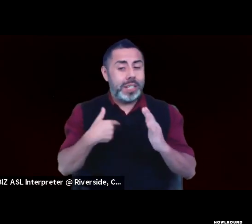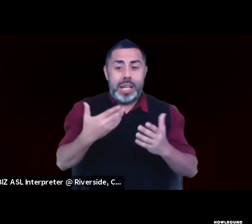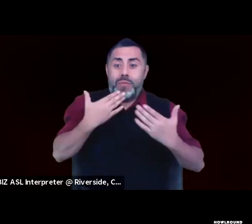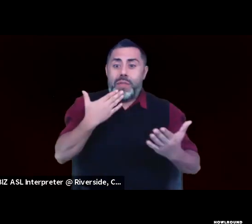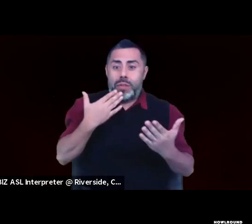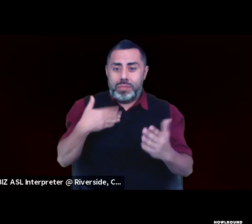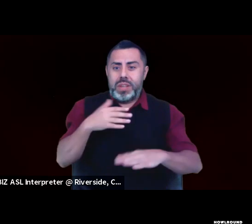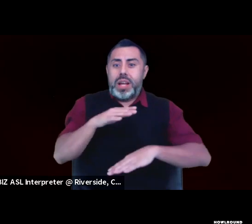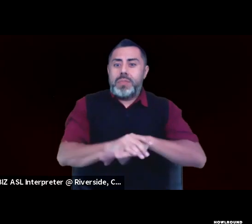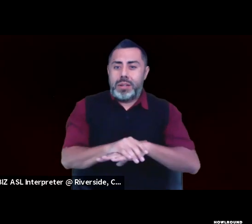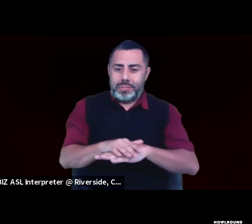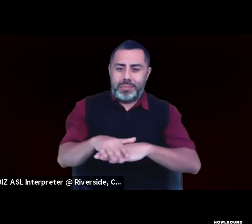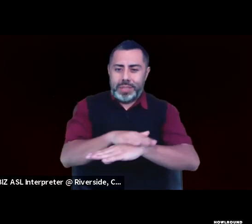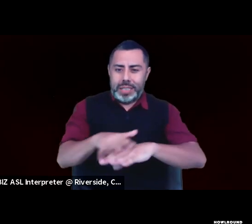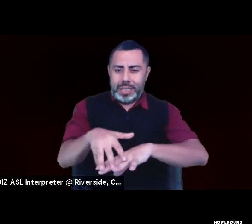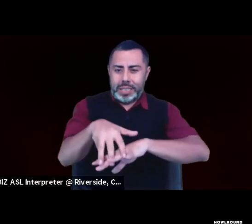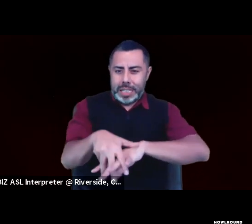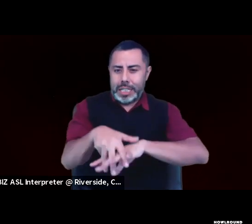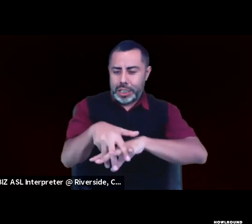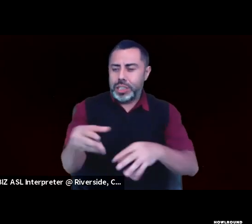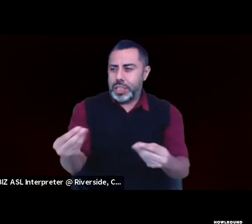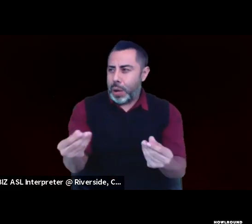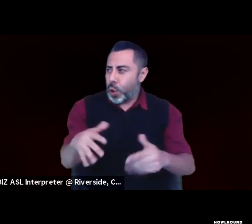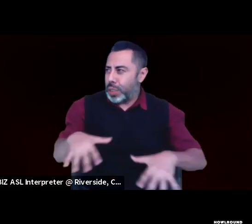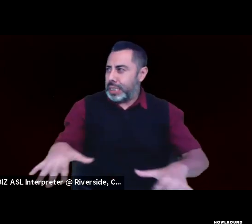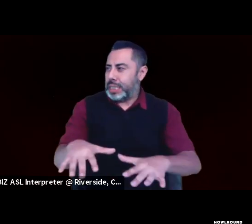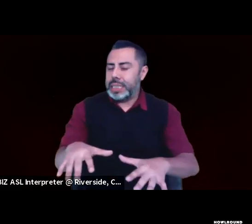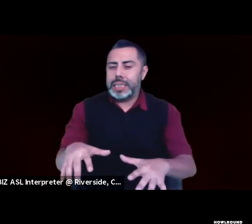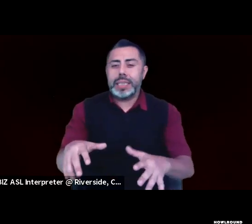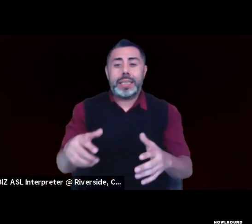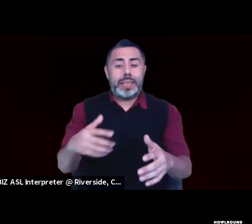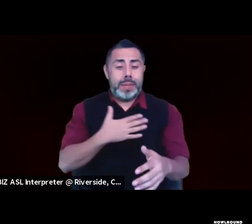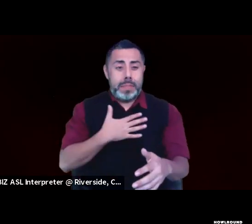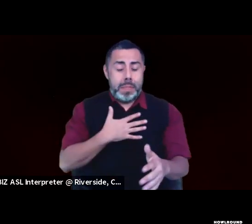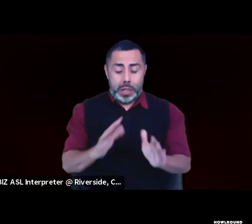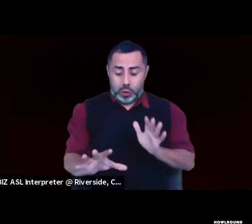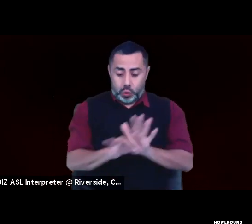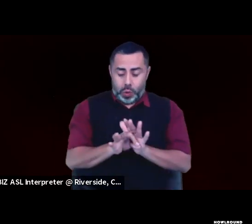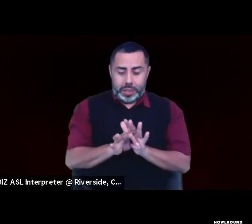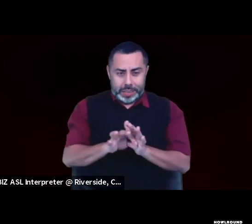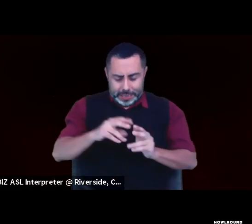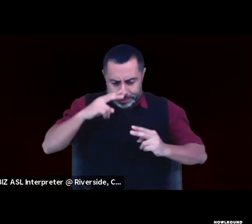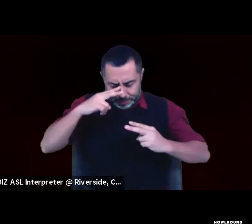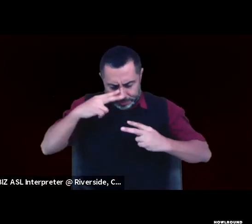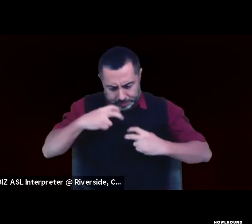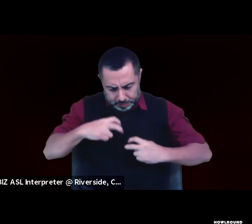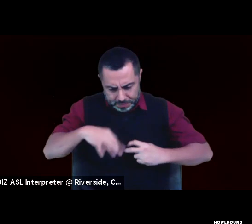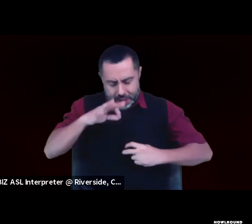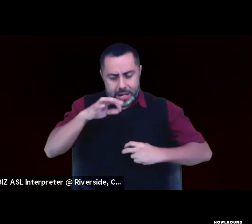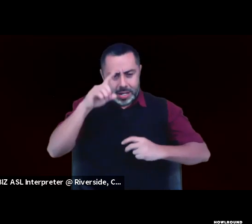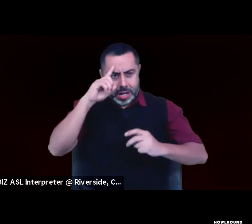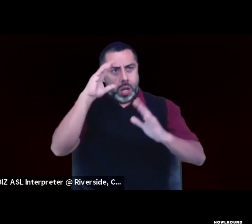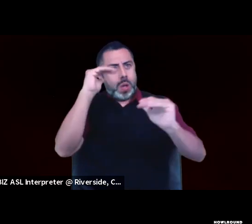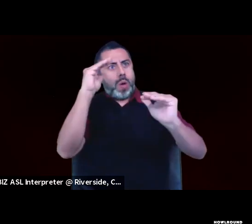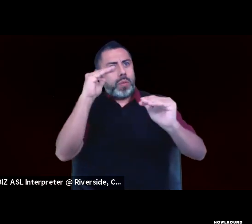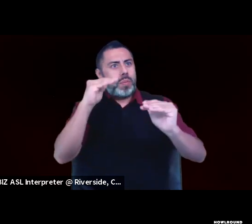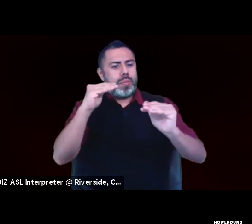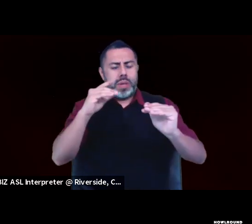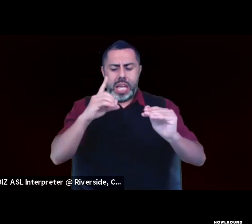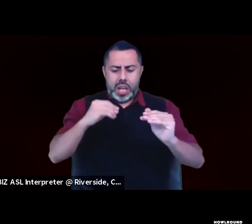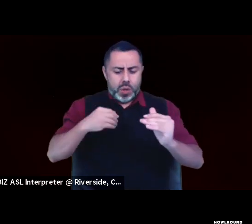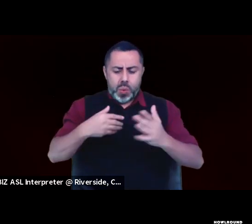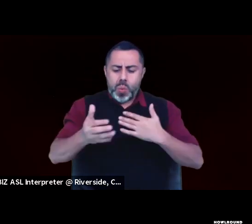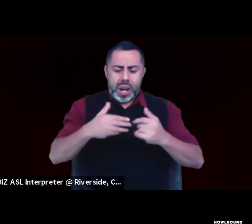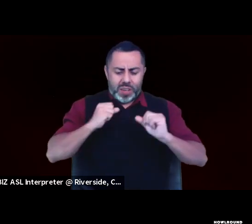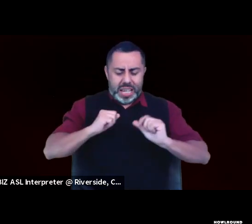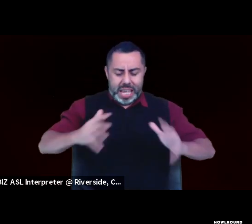territories, I'm choosing to find hope in myself and to do what I can to cultivate that in my